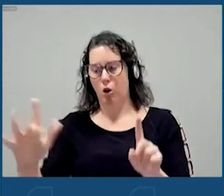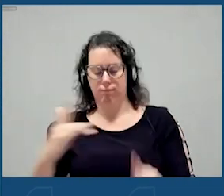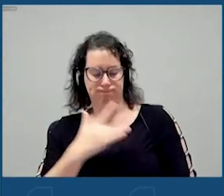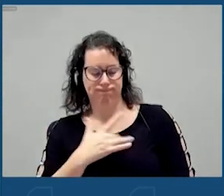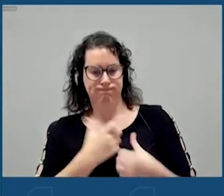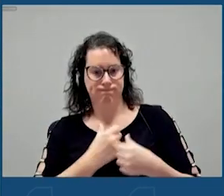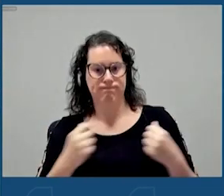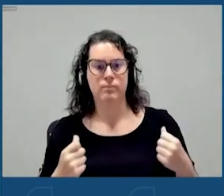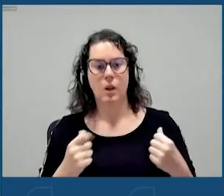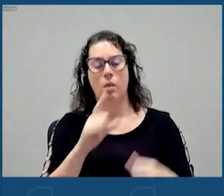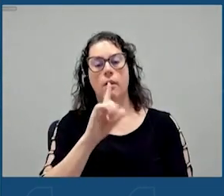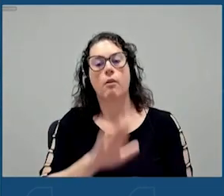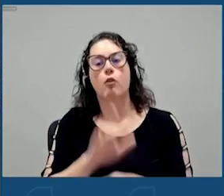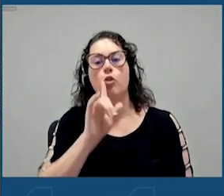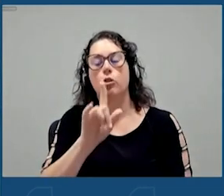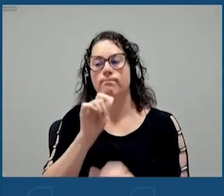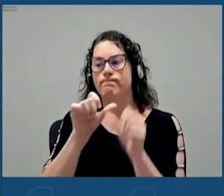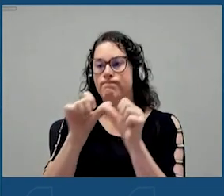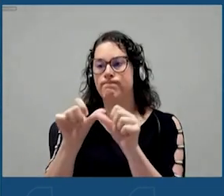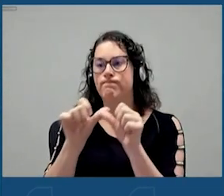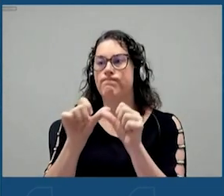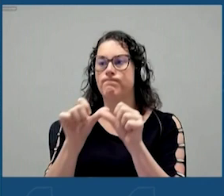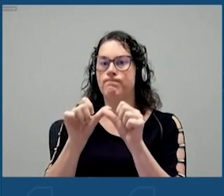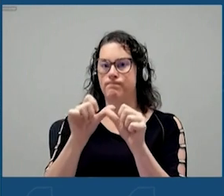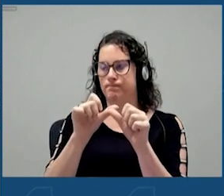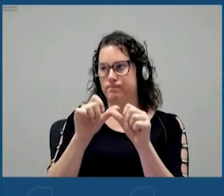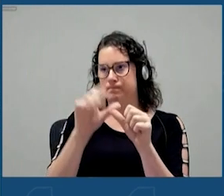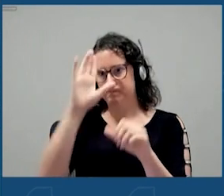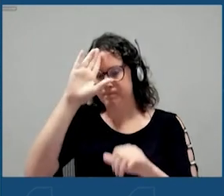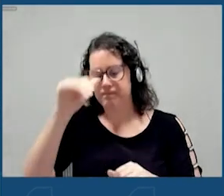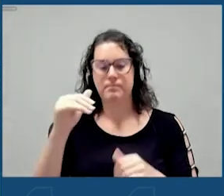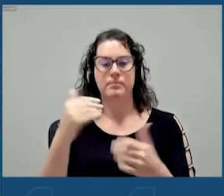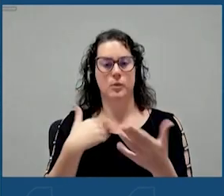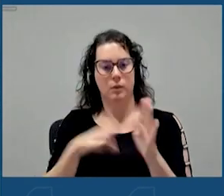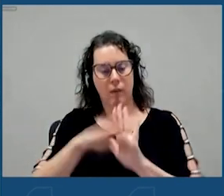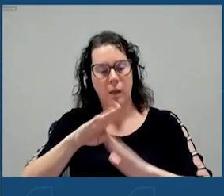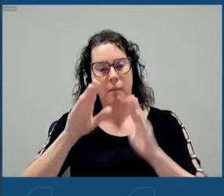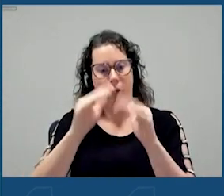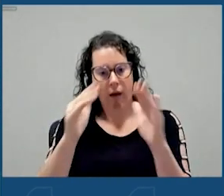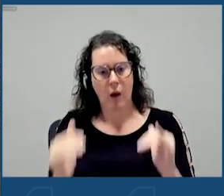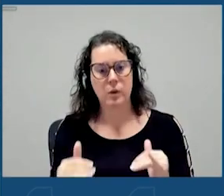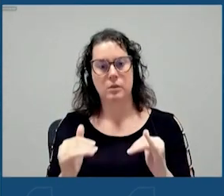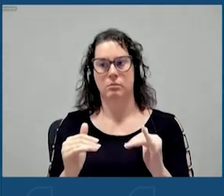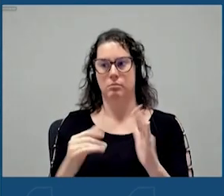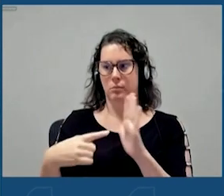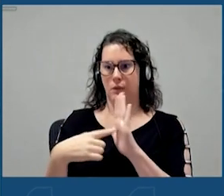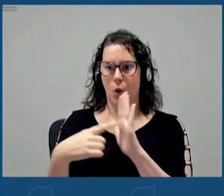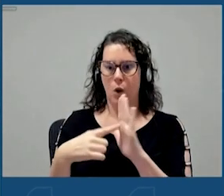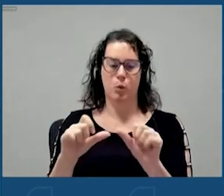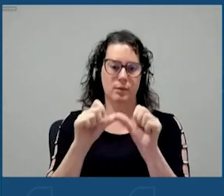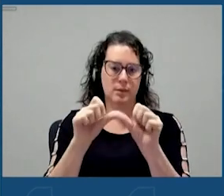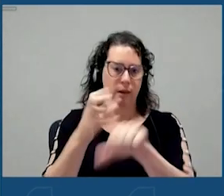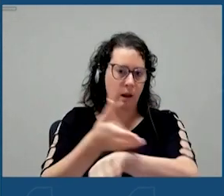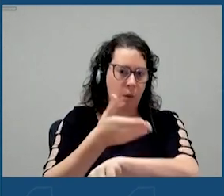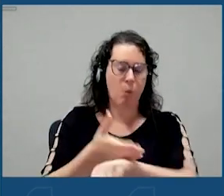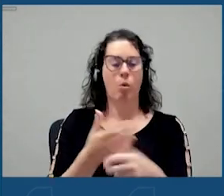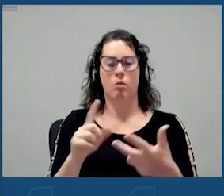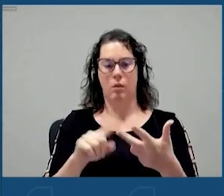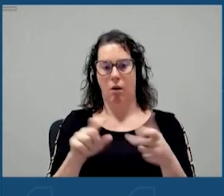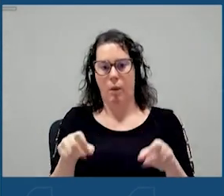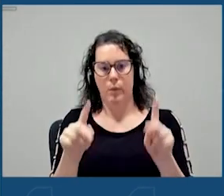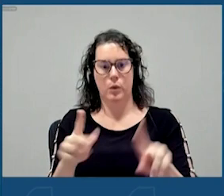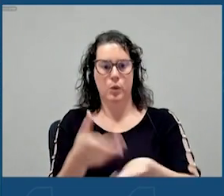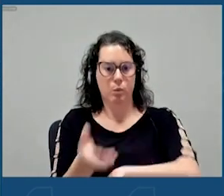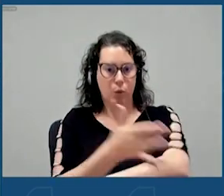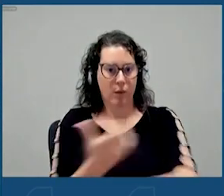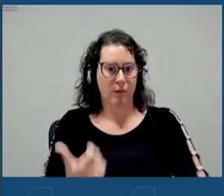your steadfast commitment to developing housing that is affordable, sustainable, and offers opportunities to improve lives